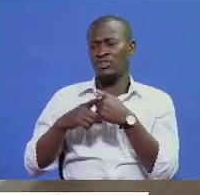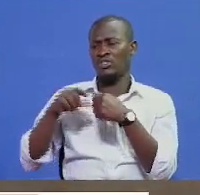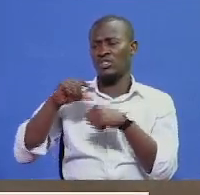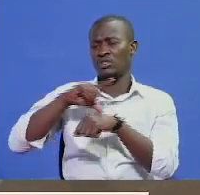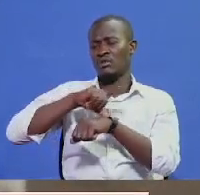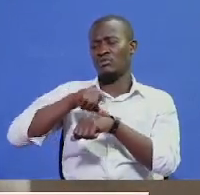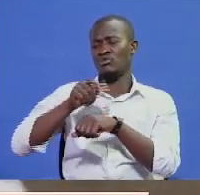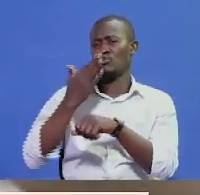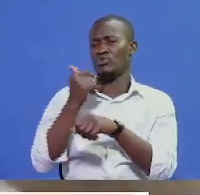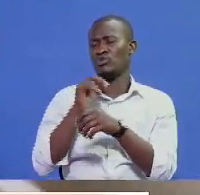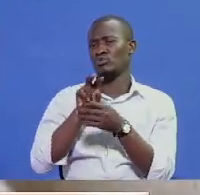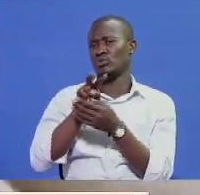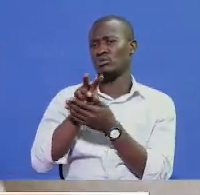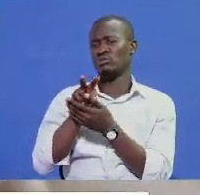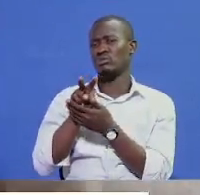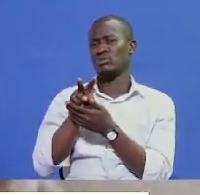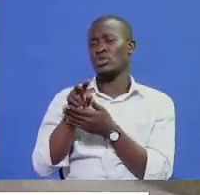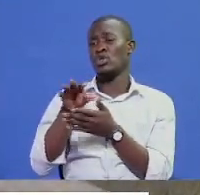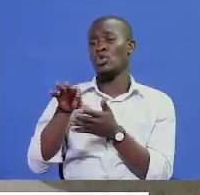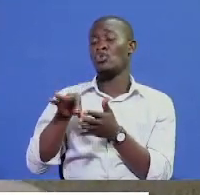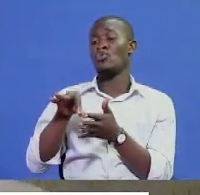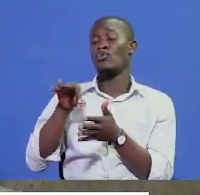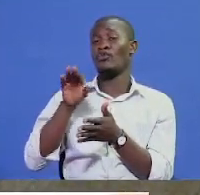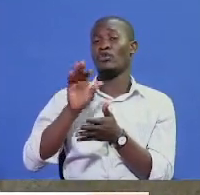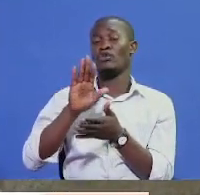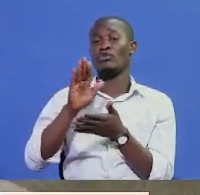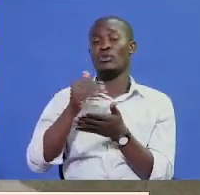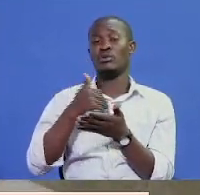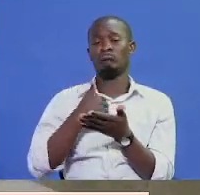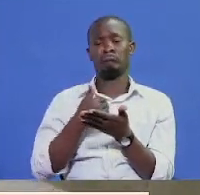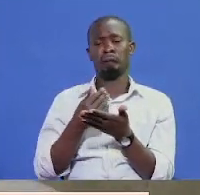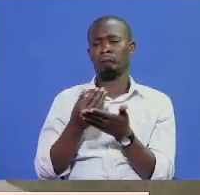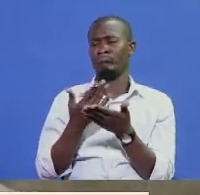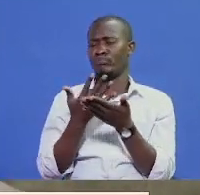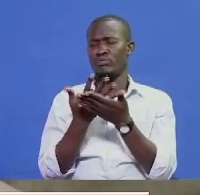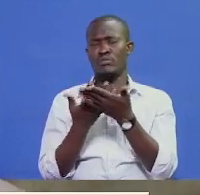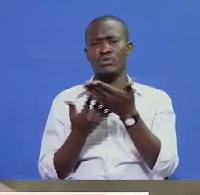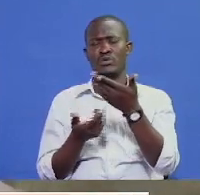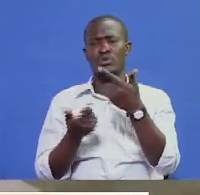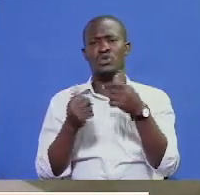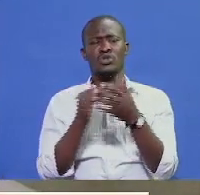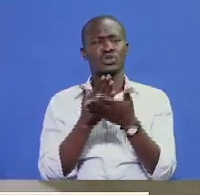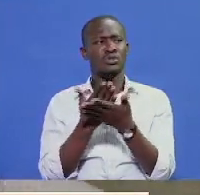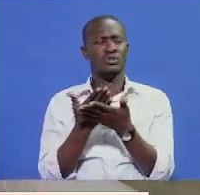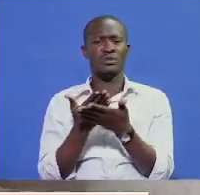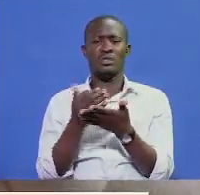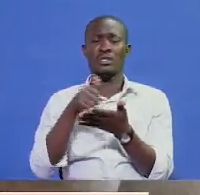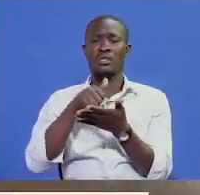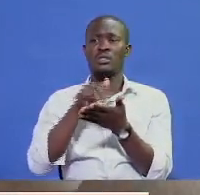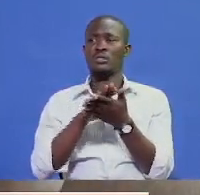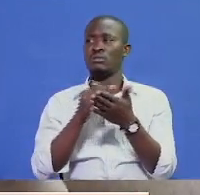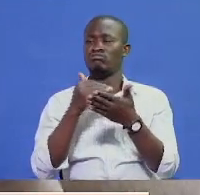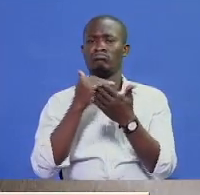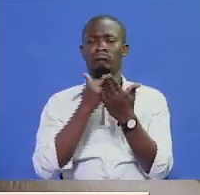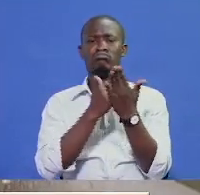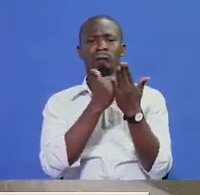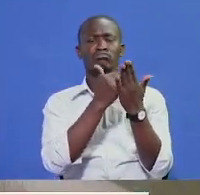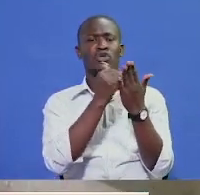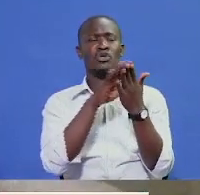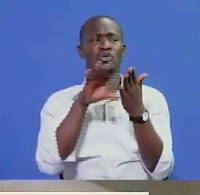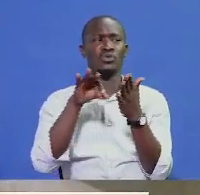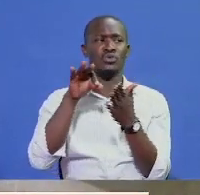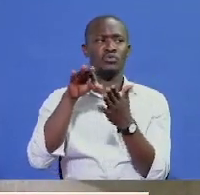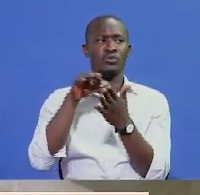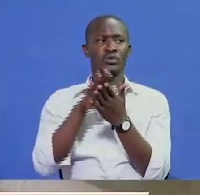check. You find your stem. This is, we call this a GPS locator. It's a stem. You find the